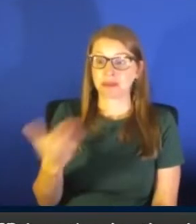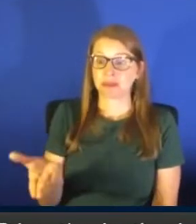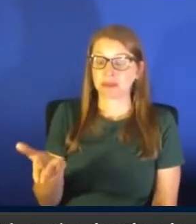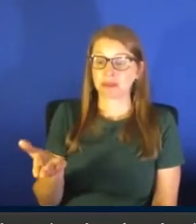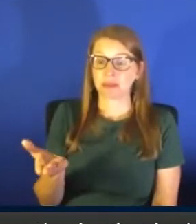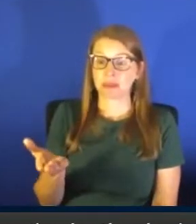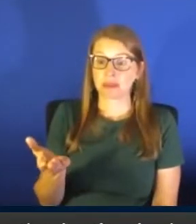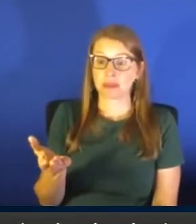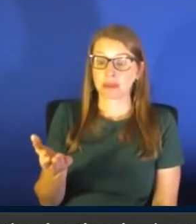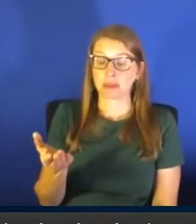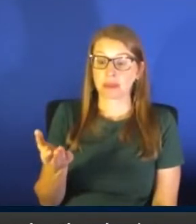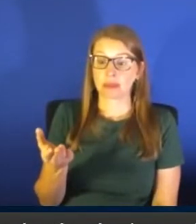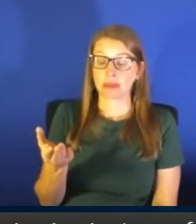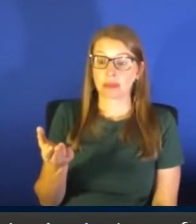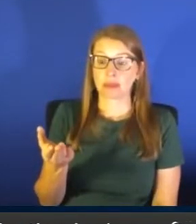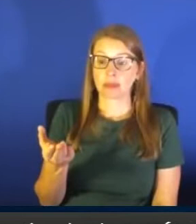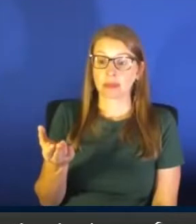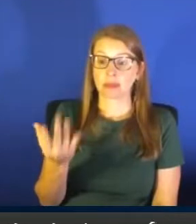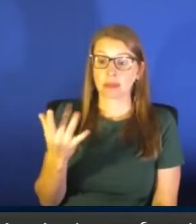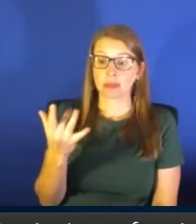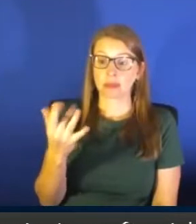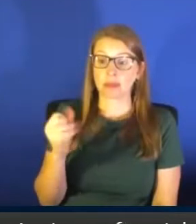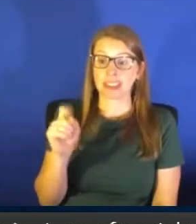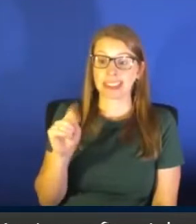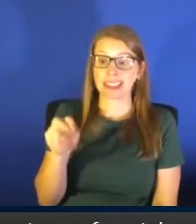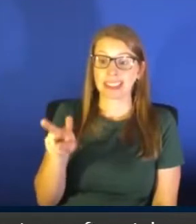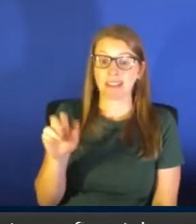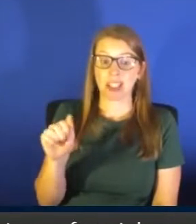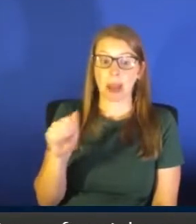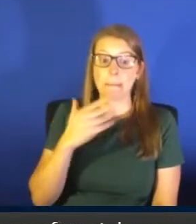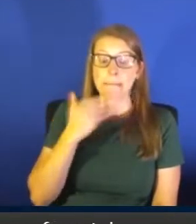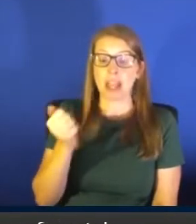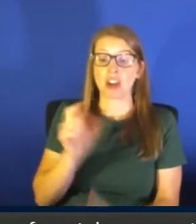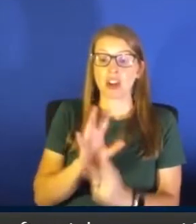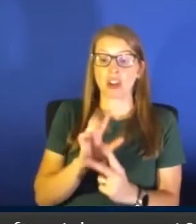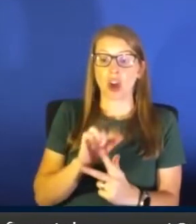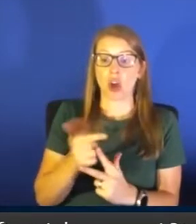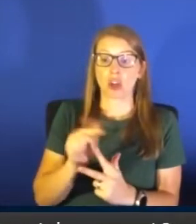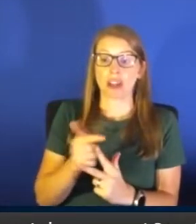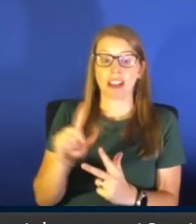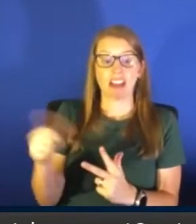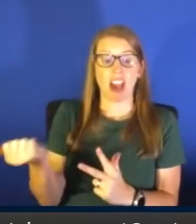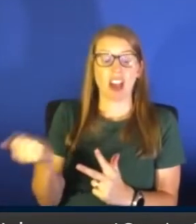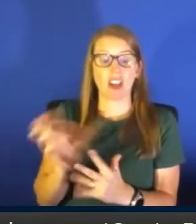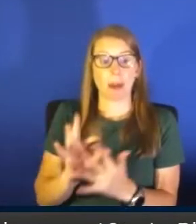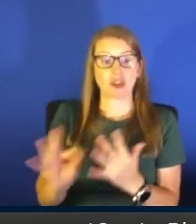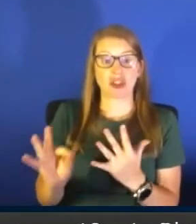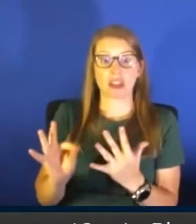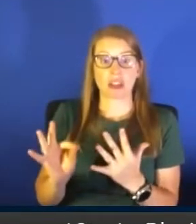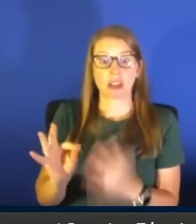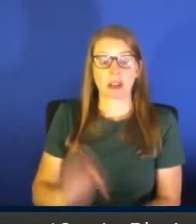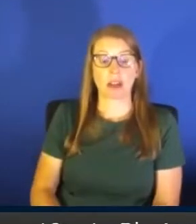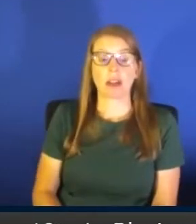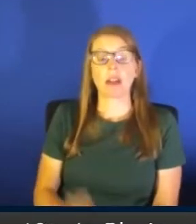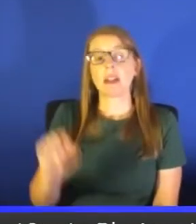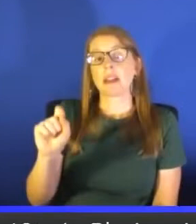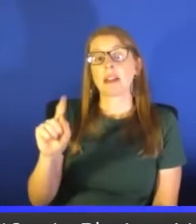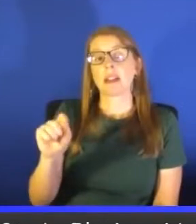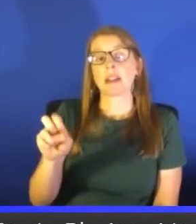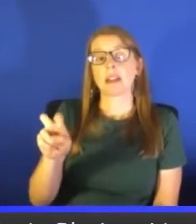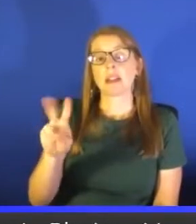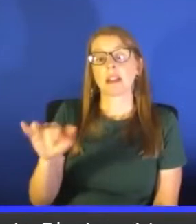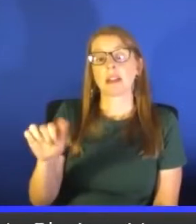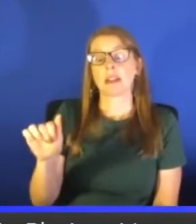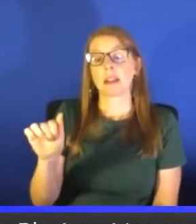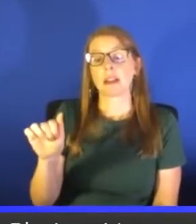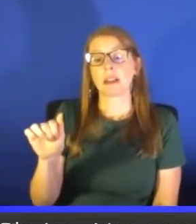Lenexa wants to know why stevia is a better alternative versus the other options. So stevia is actually interesting. It's actually derived